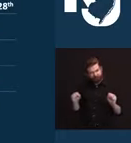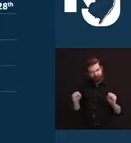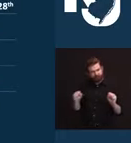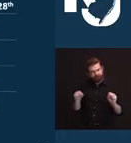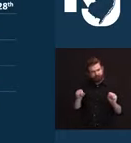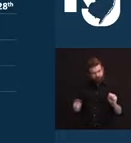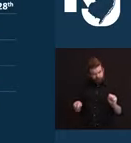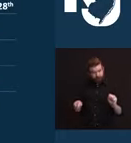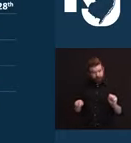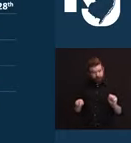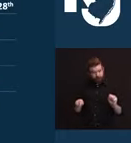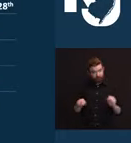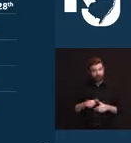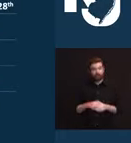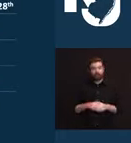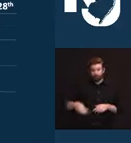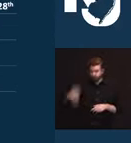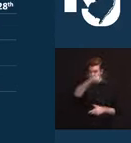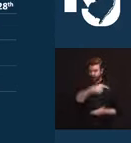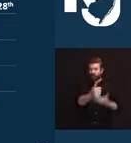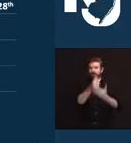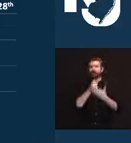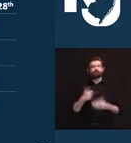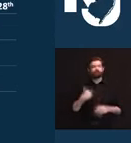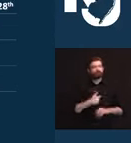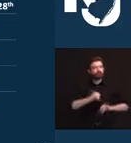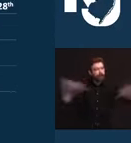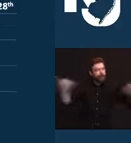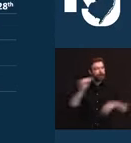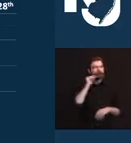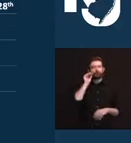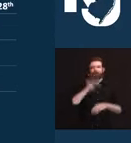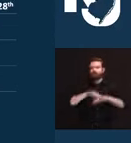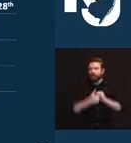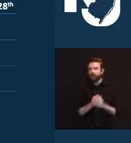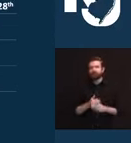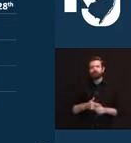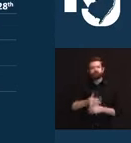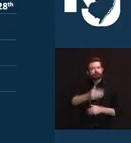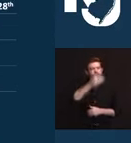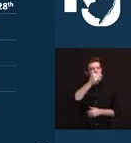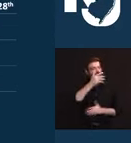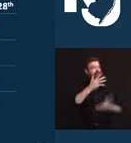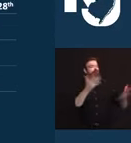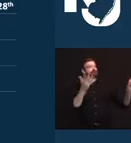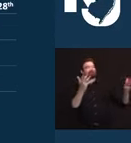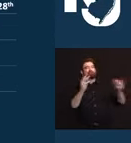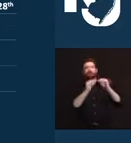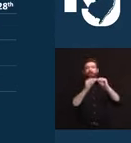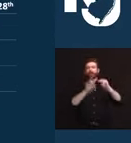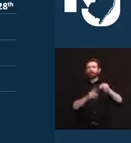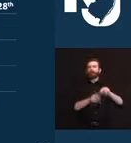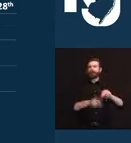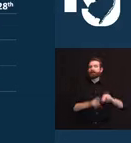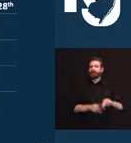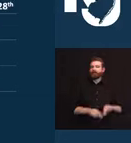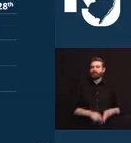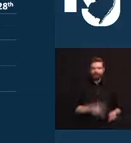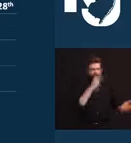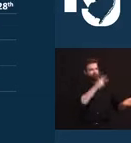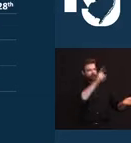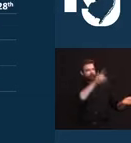curves down, the numbers of patients being treated for COVID-19 overall and the number of those entering our hospitals has